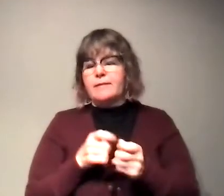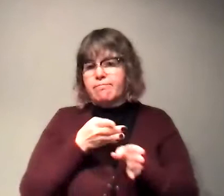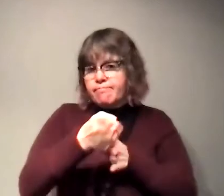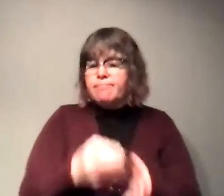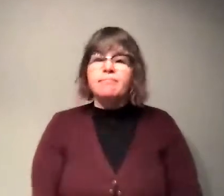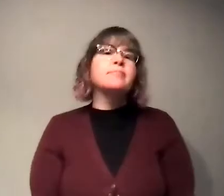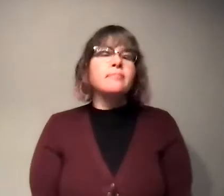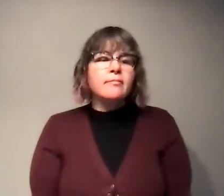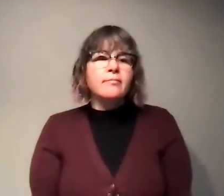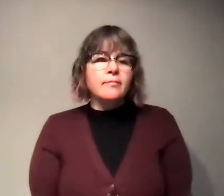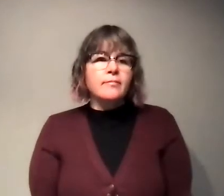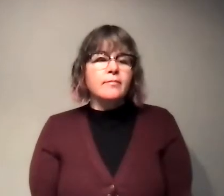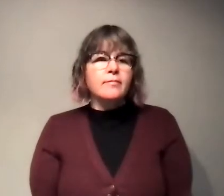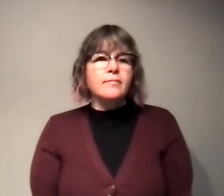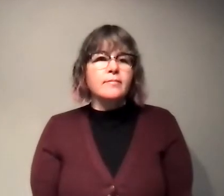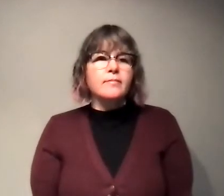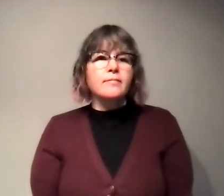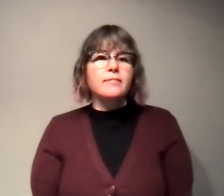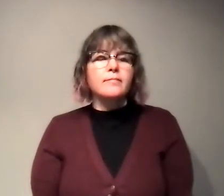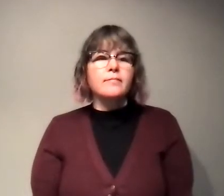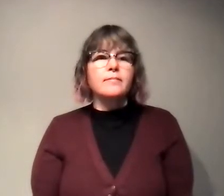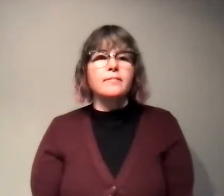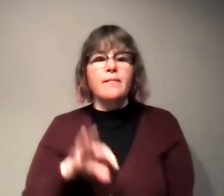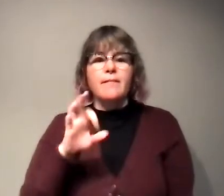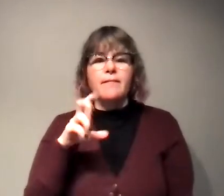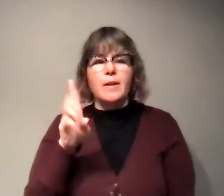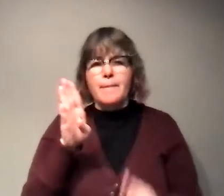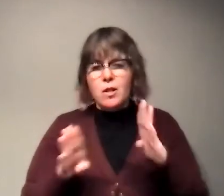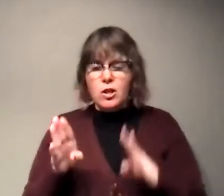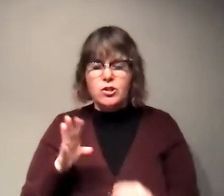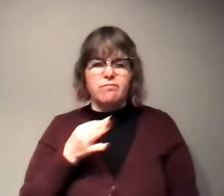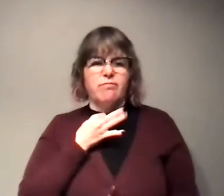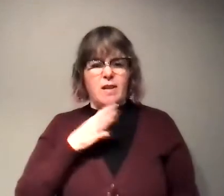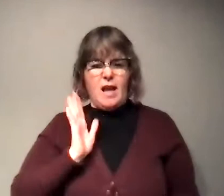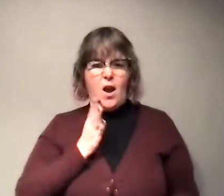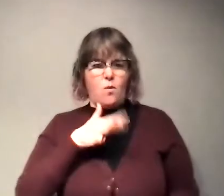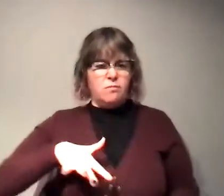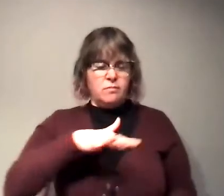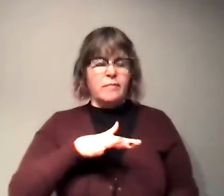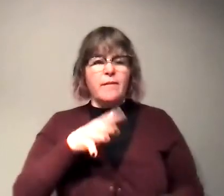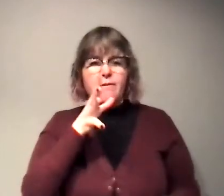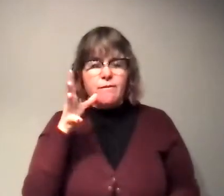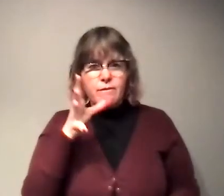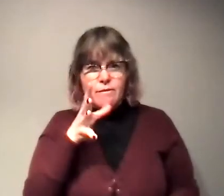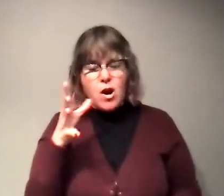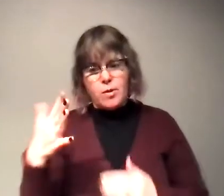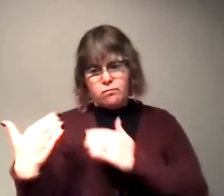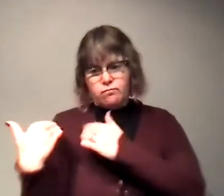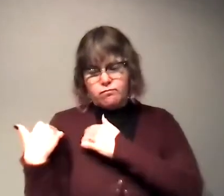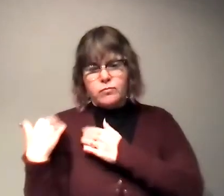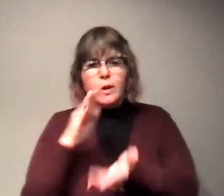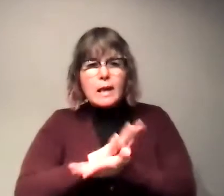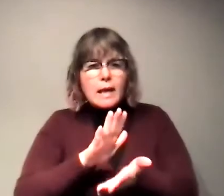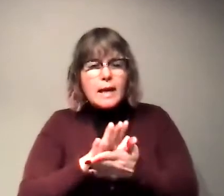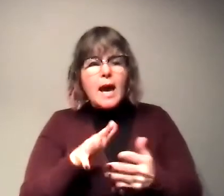Awesome. We've got a question from Field Biology. In our area, farmers are liable to clean out drainage ditches, getting